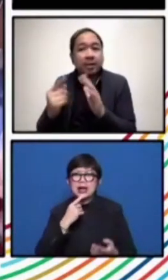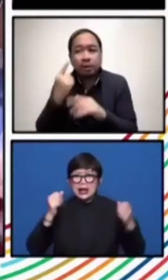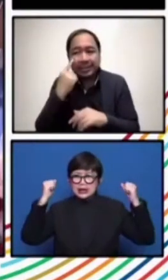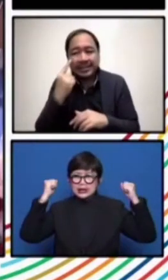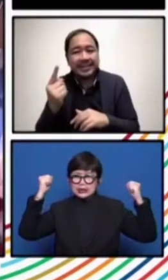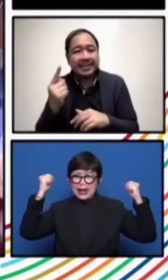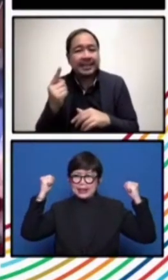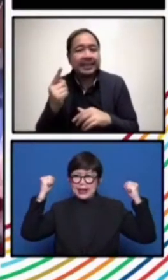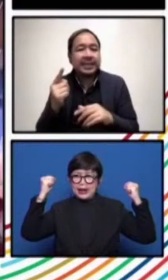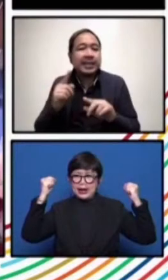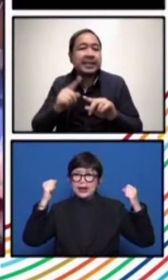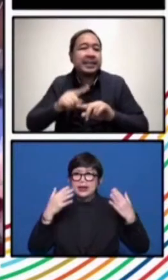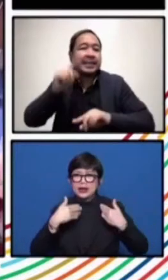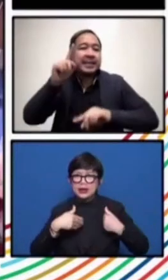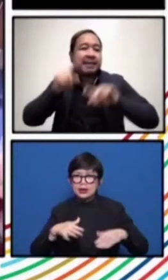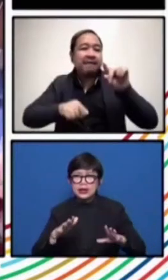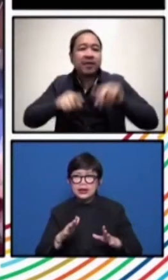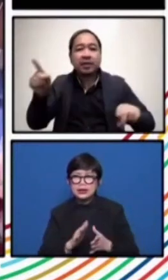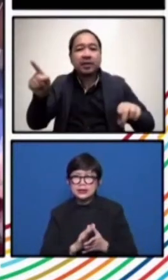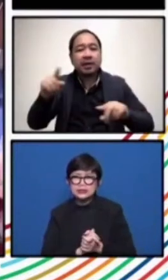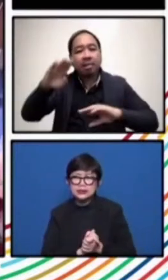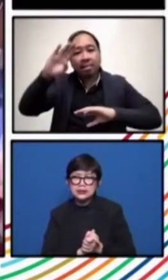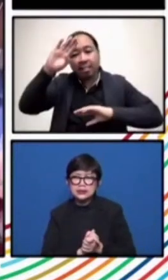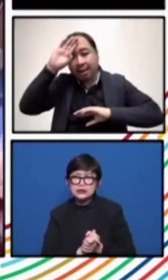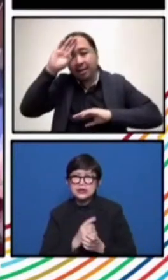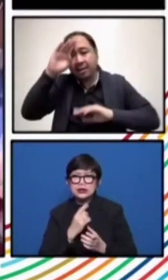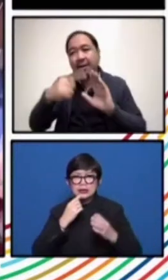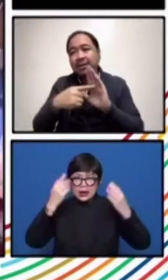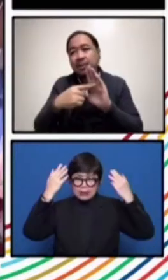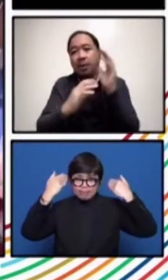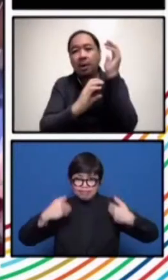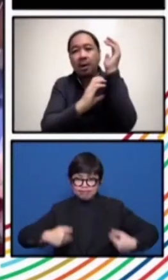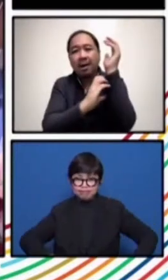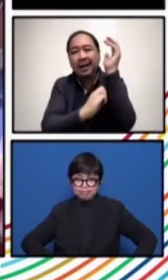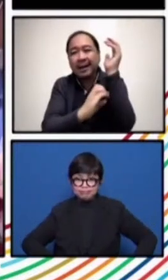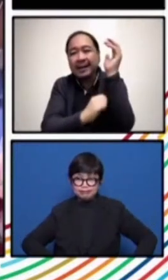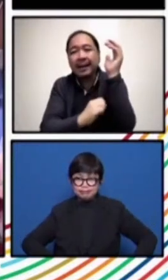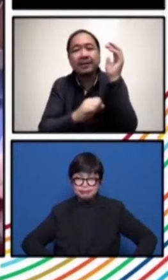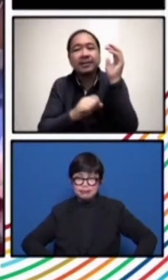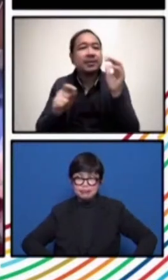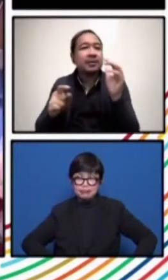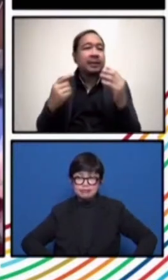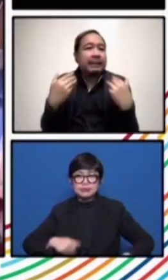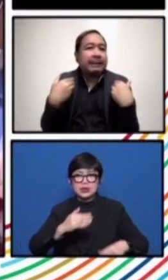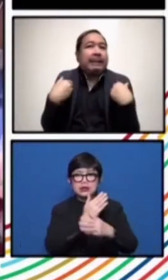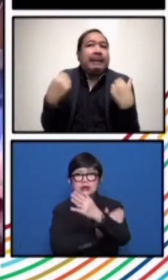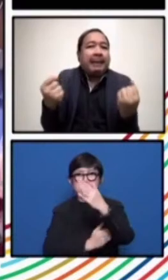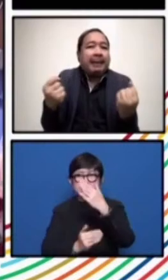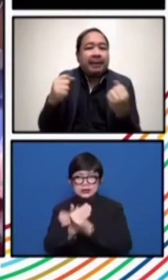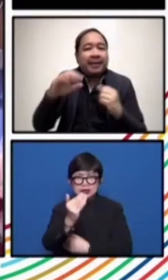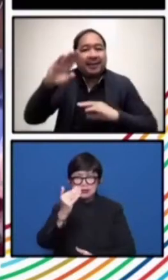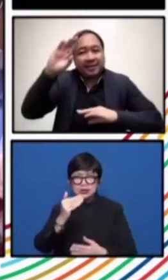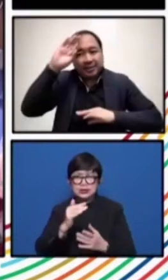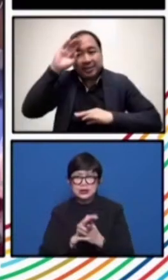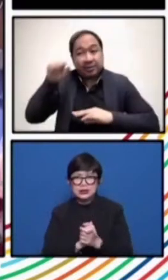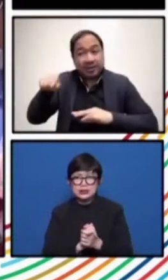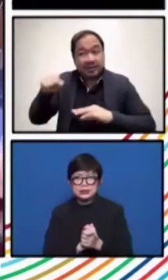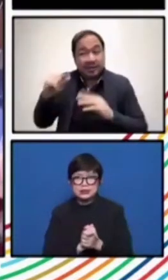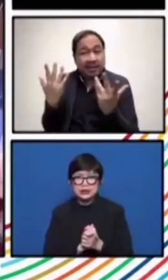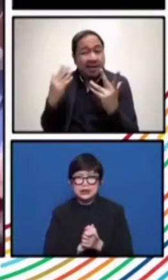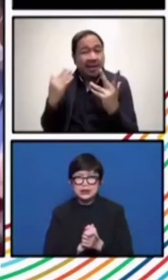living with cancer rare disease as a health conditions and consider them as persons with